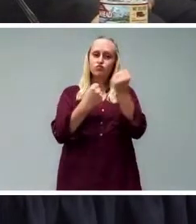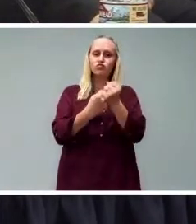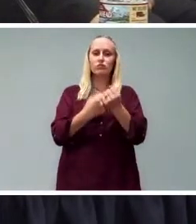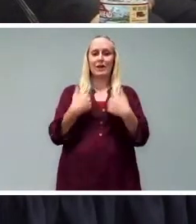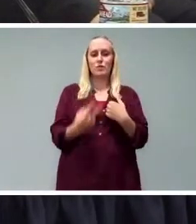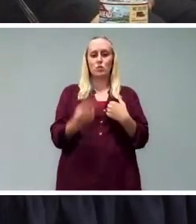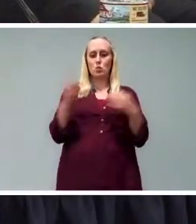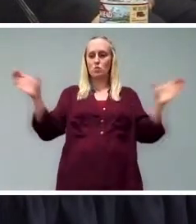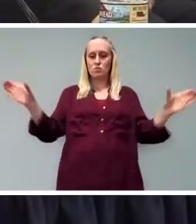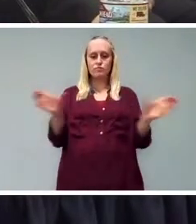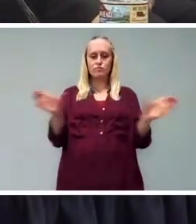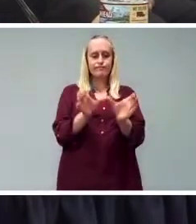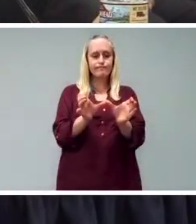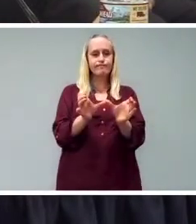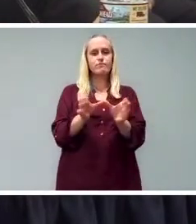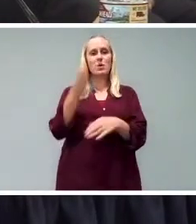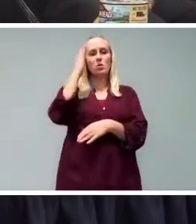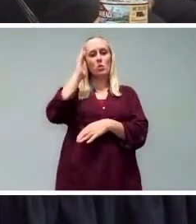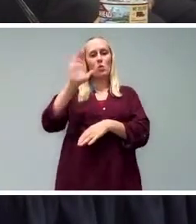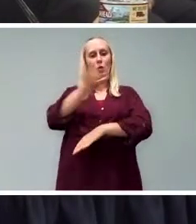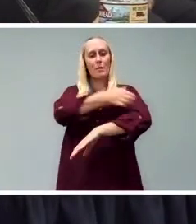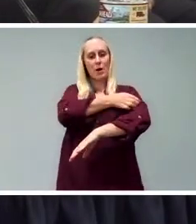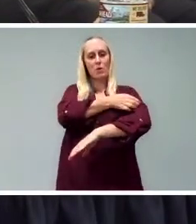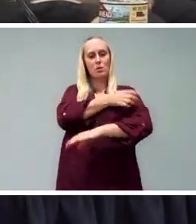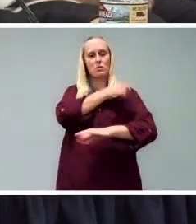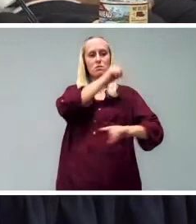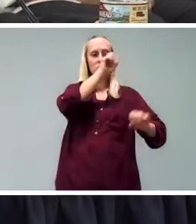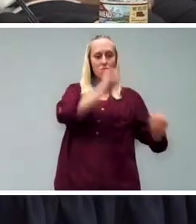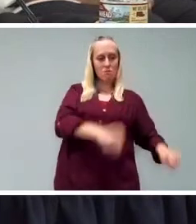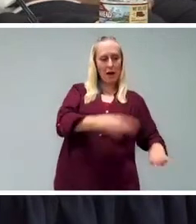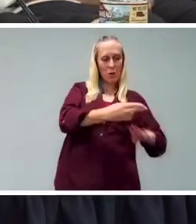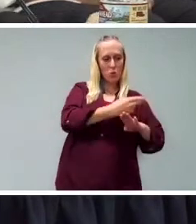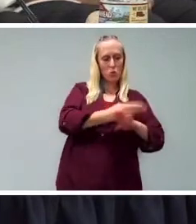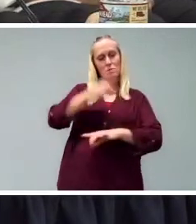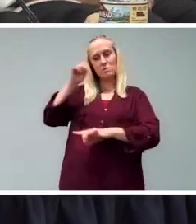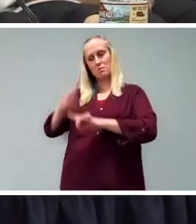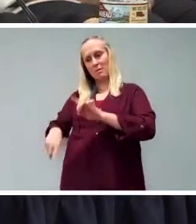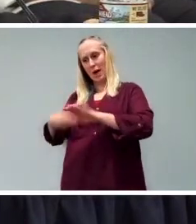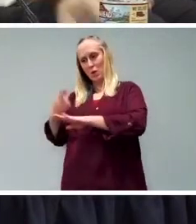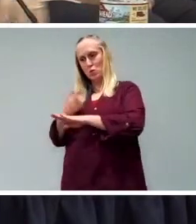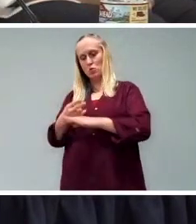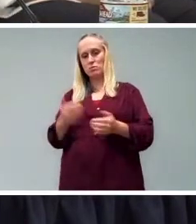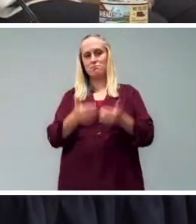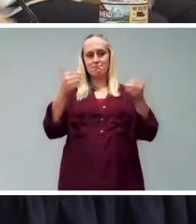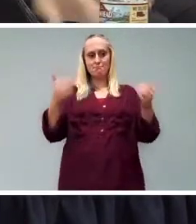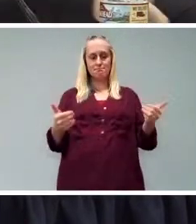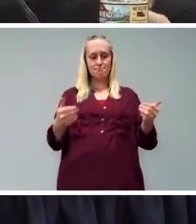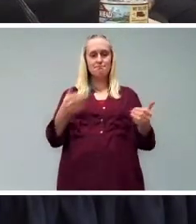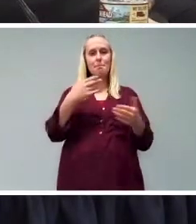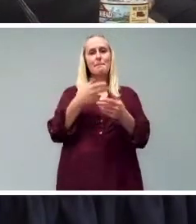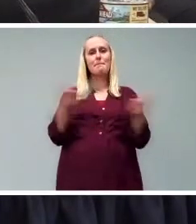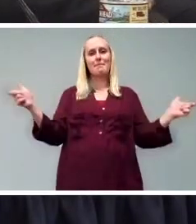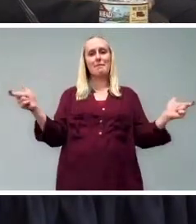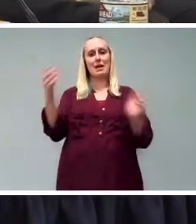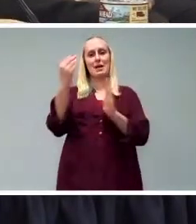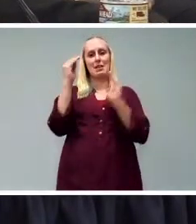know your power, and where you can and can't use it was a really big lesson from